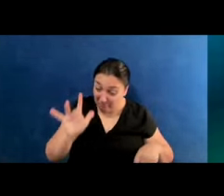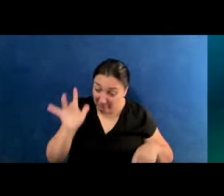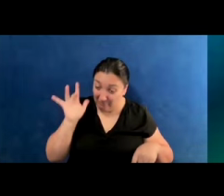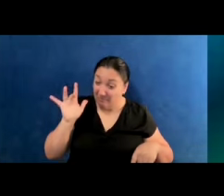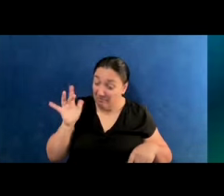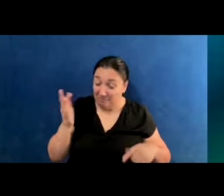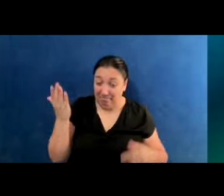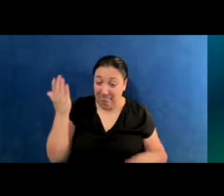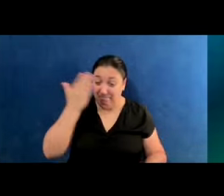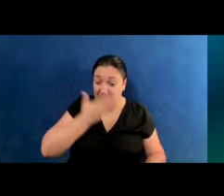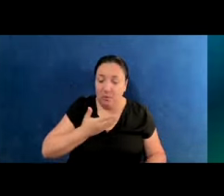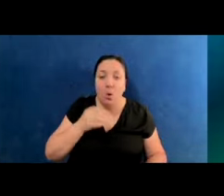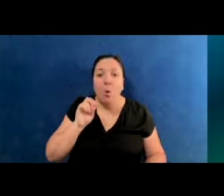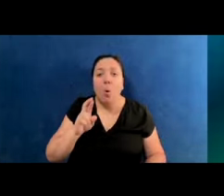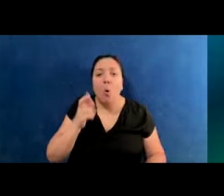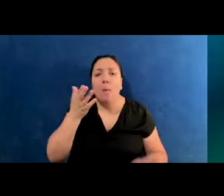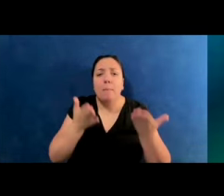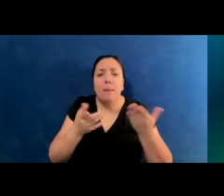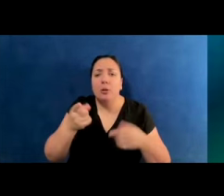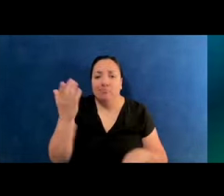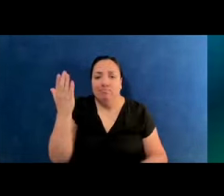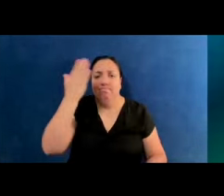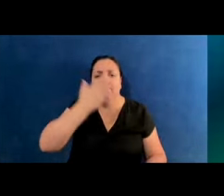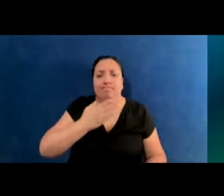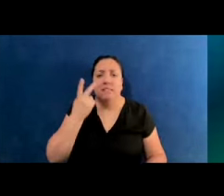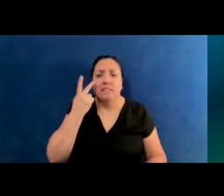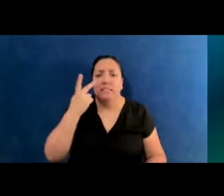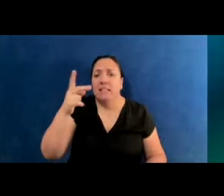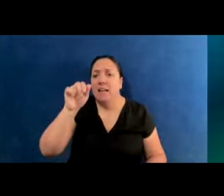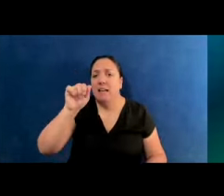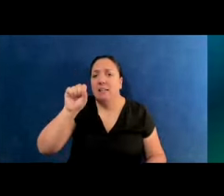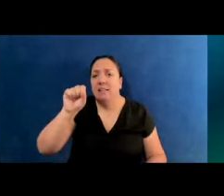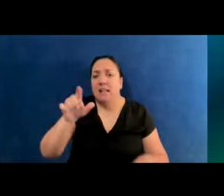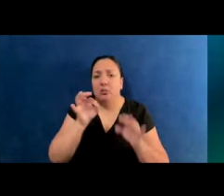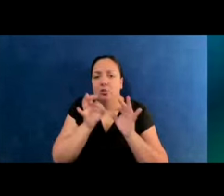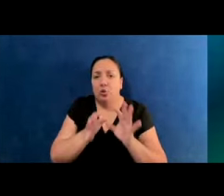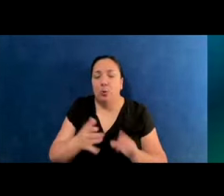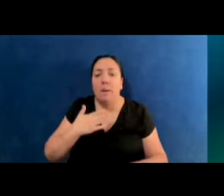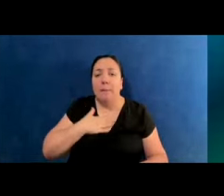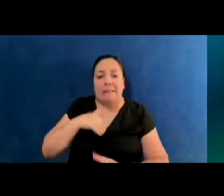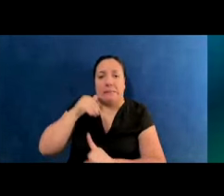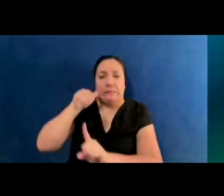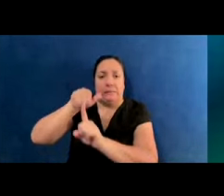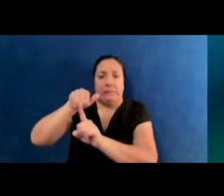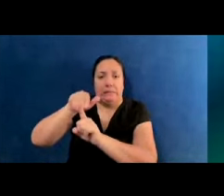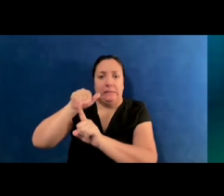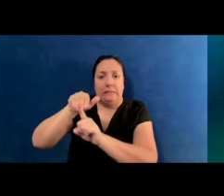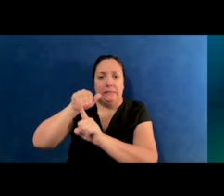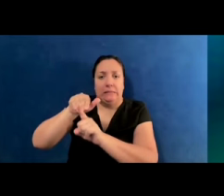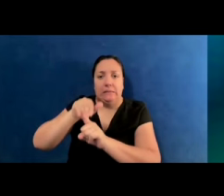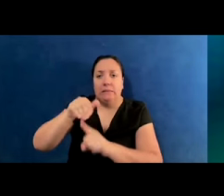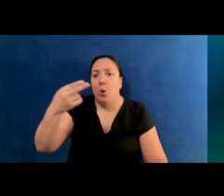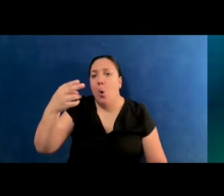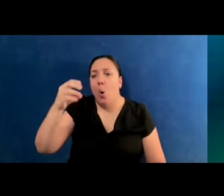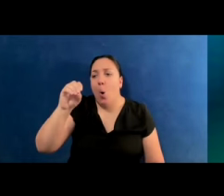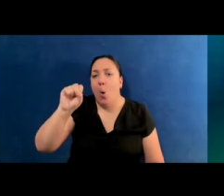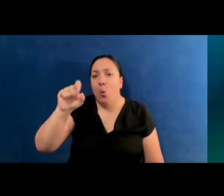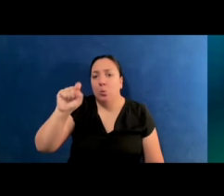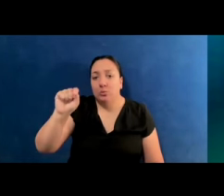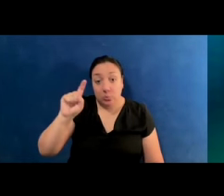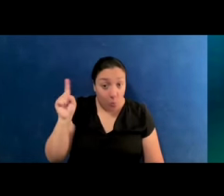or you do not see the ASL interpreters on the screen, please alert the host via the Q&A